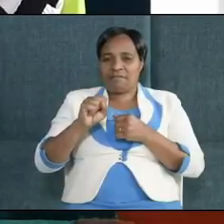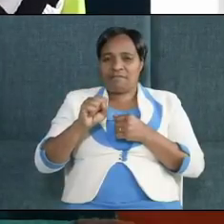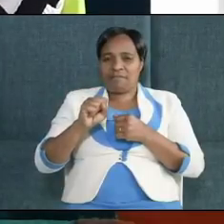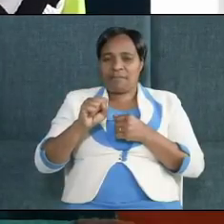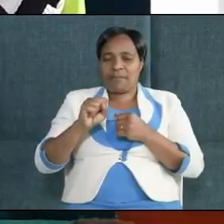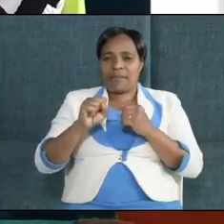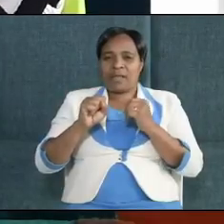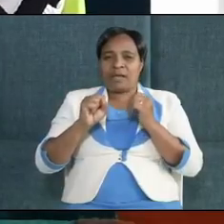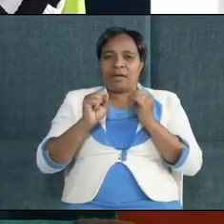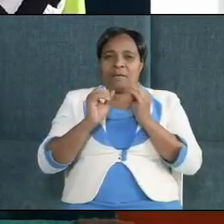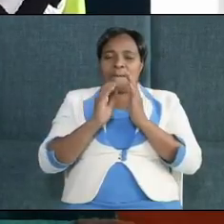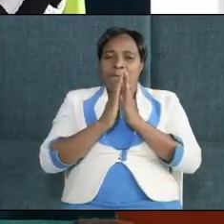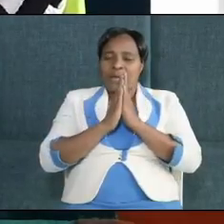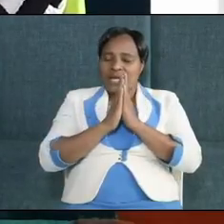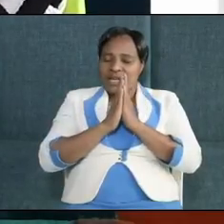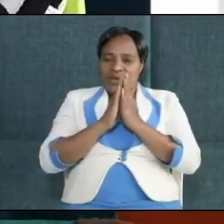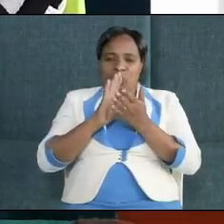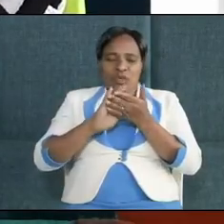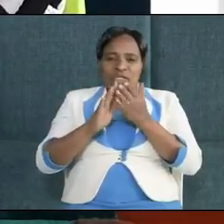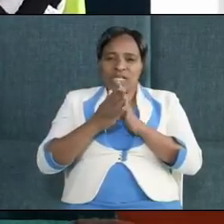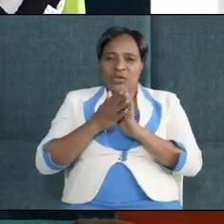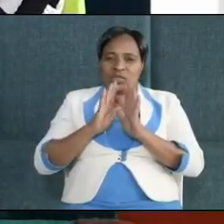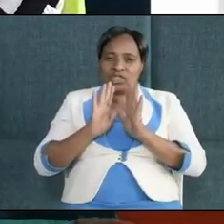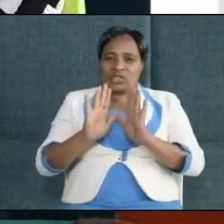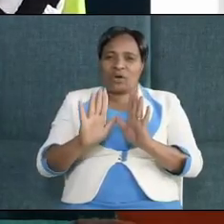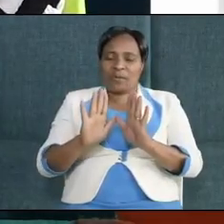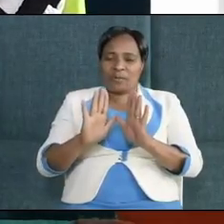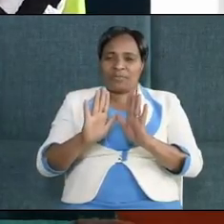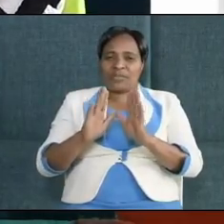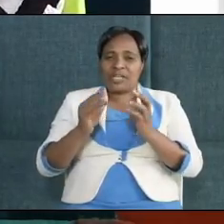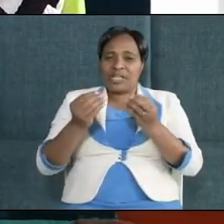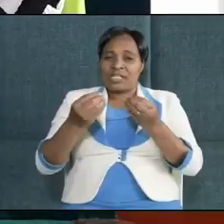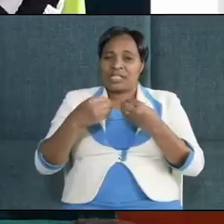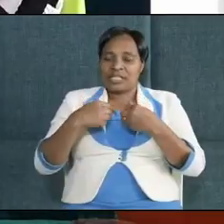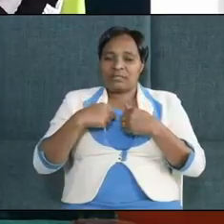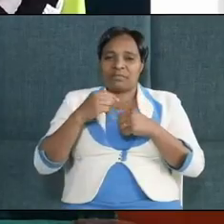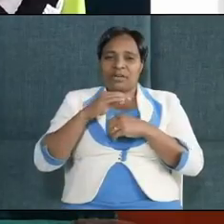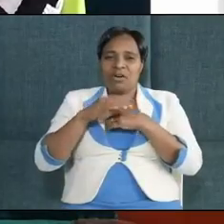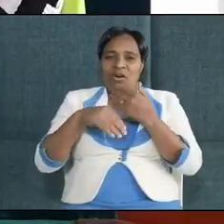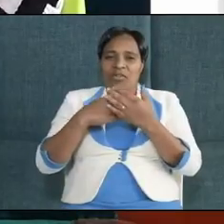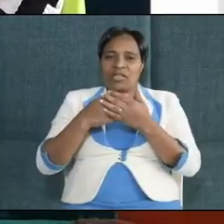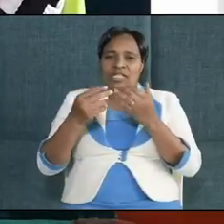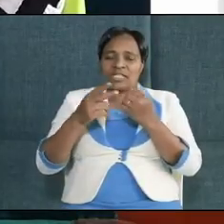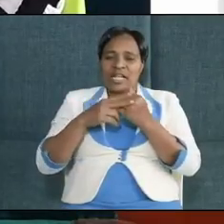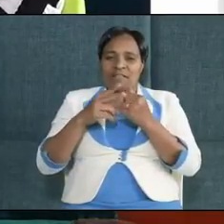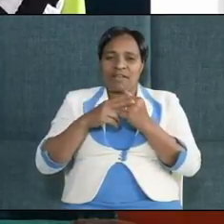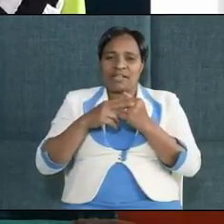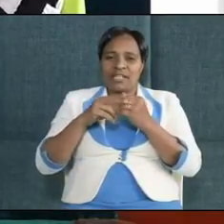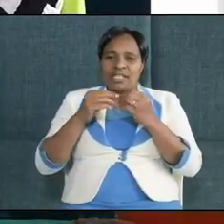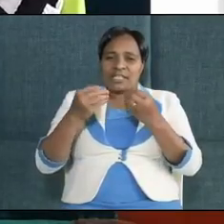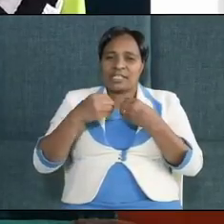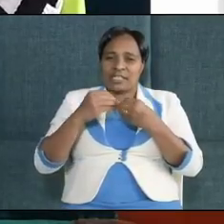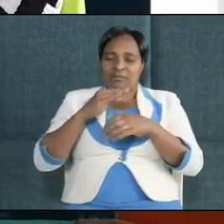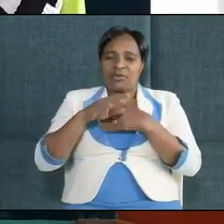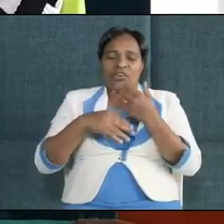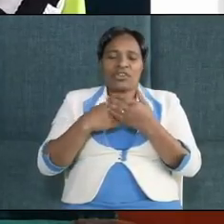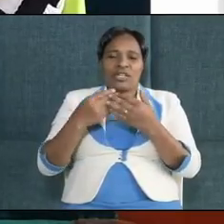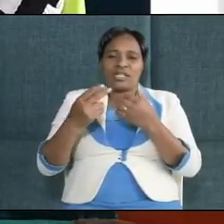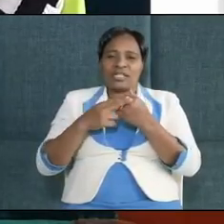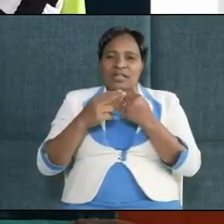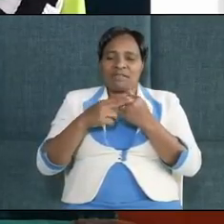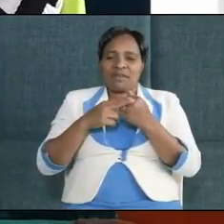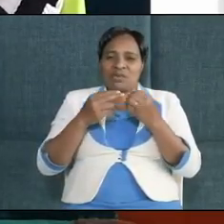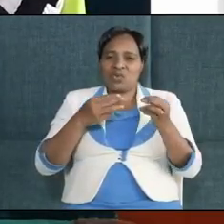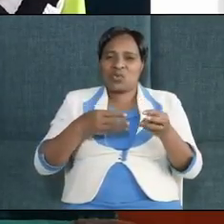1, 2, 3, 4, 5. Pray without ceasing. Teach me all the 7 steps. Teach me all the 7. Teach me all